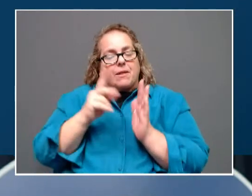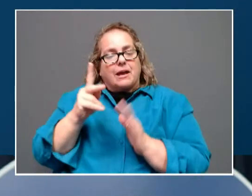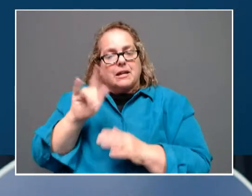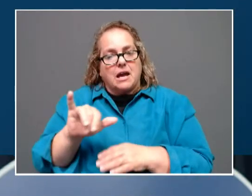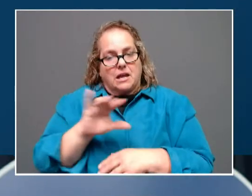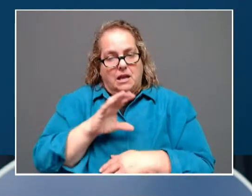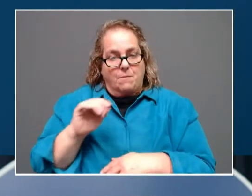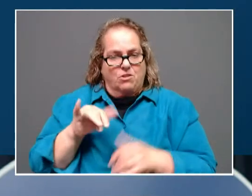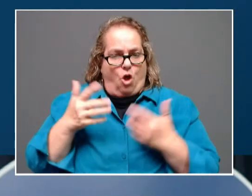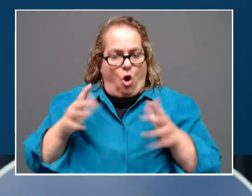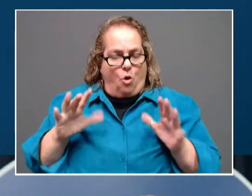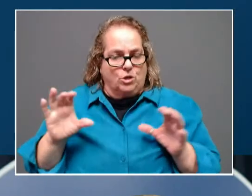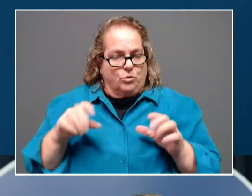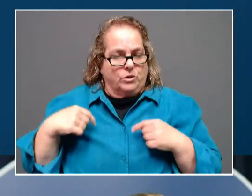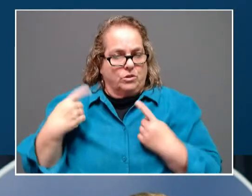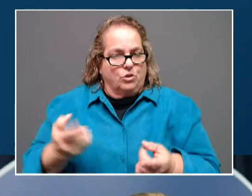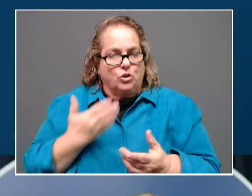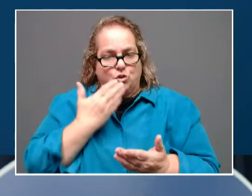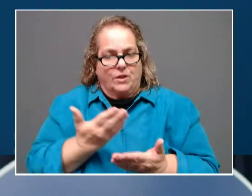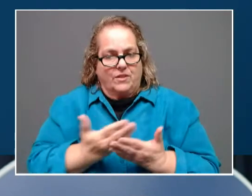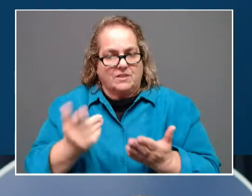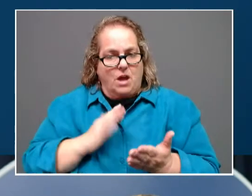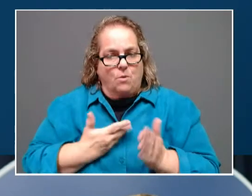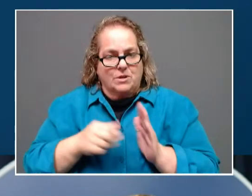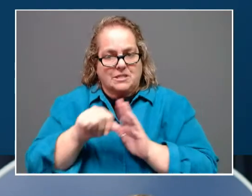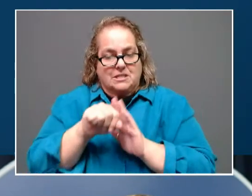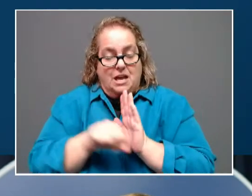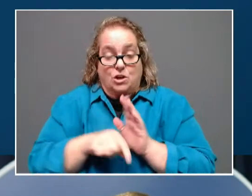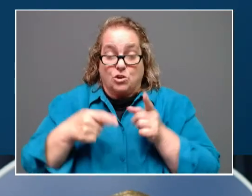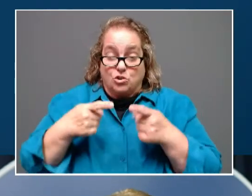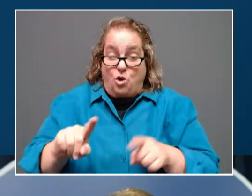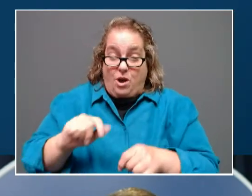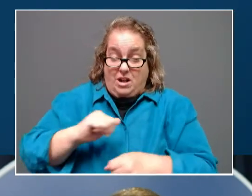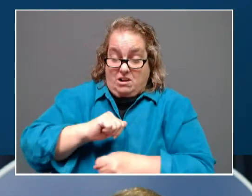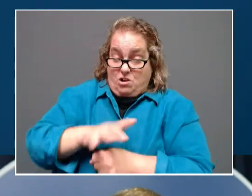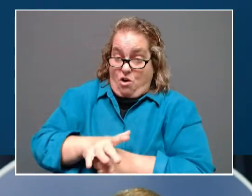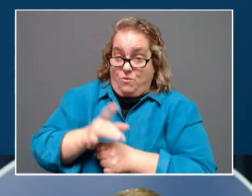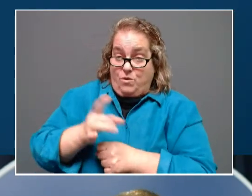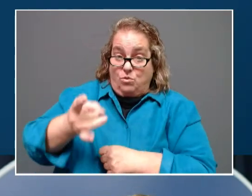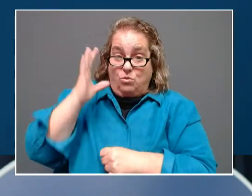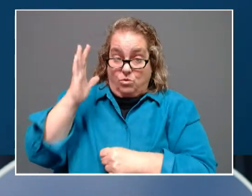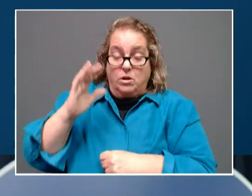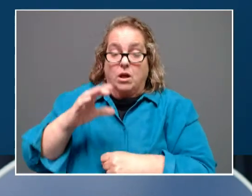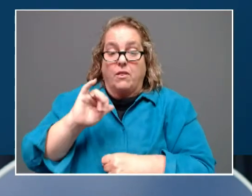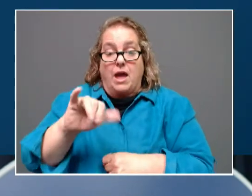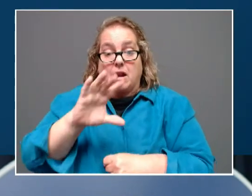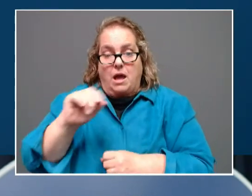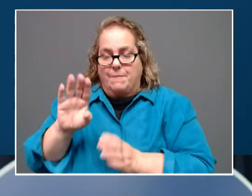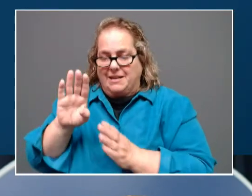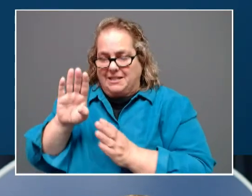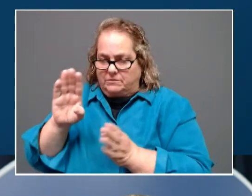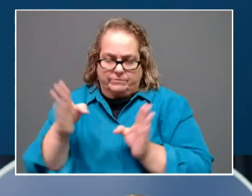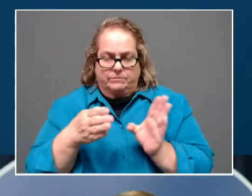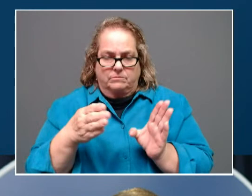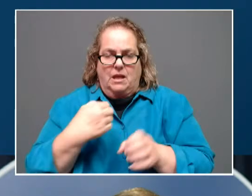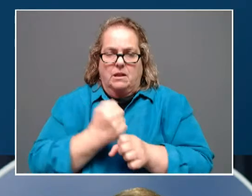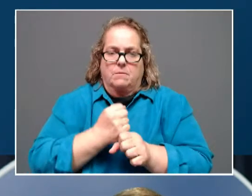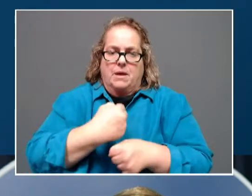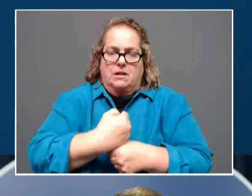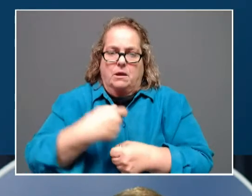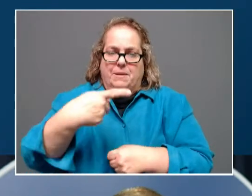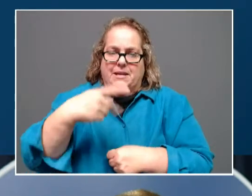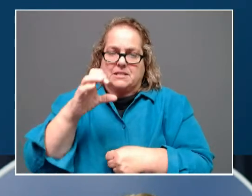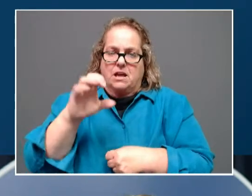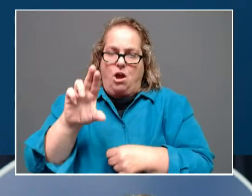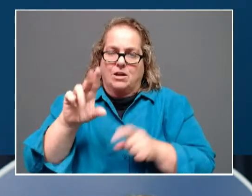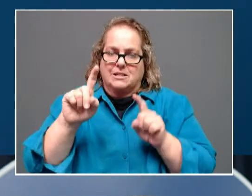good things for our state. So during the height of the COVID pandemic, the company pivoted and actually produced PCR testing for a